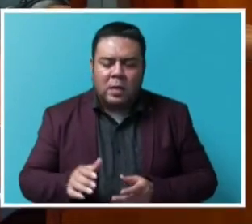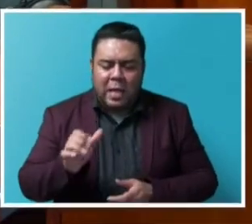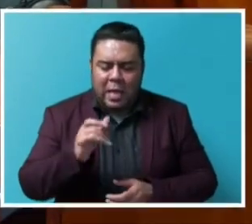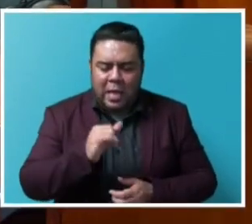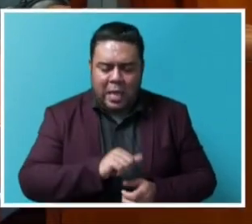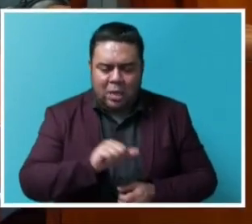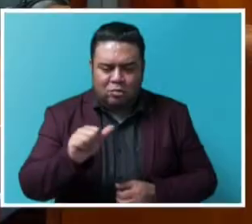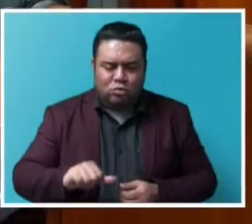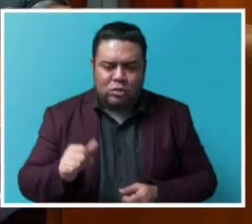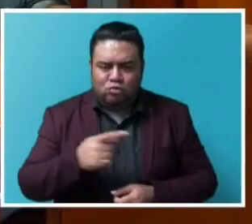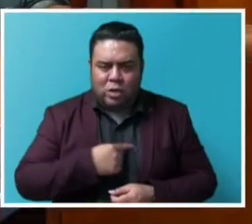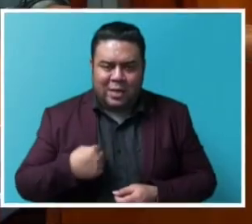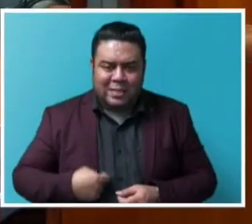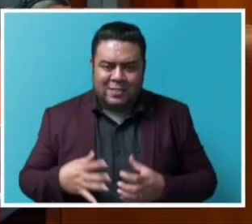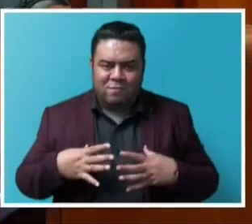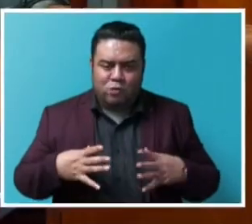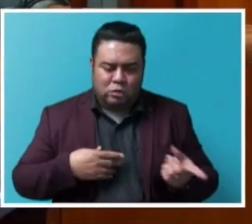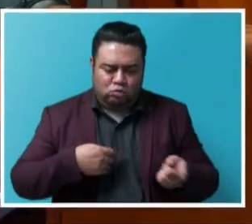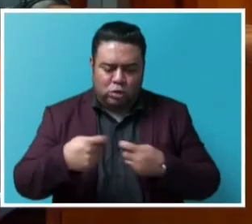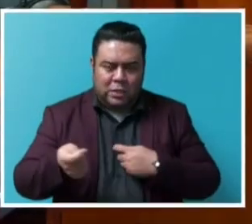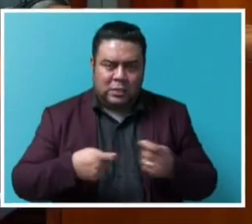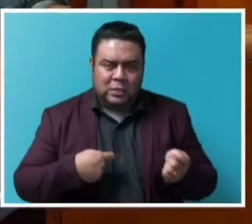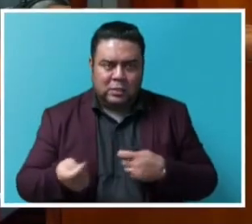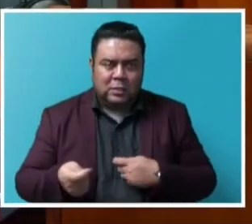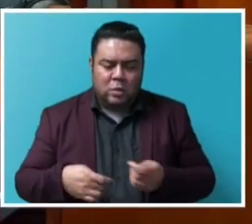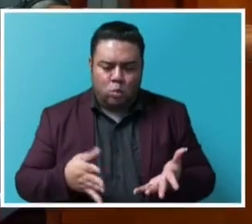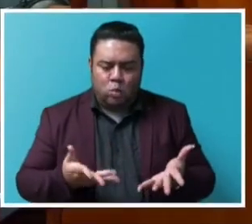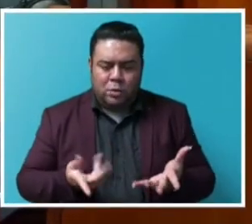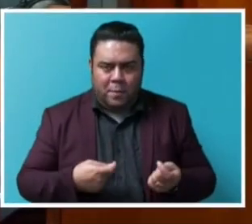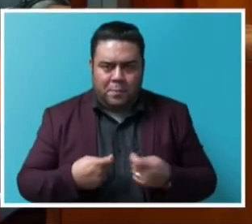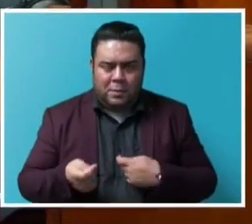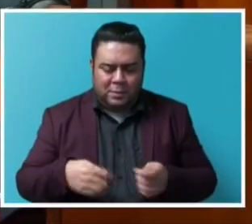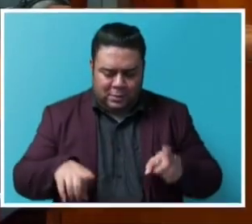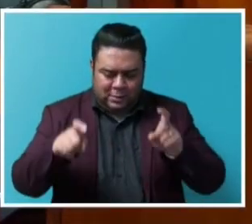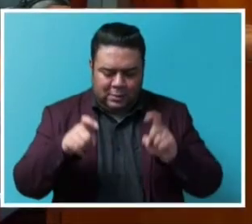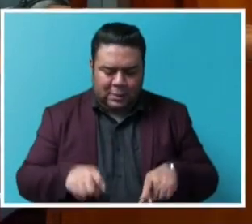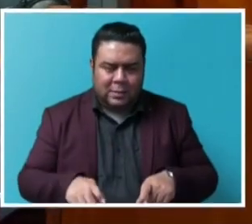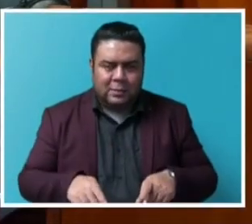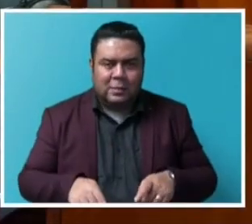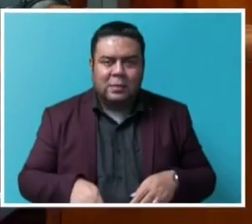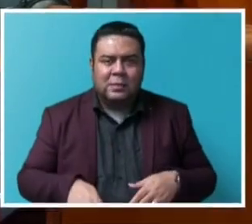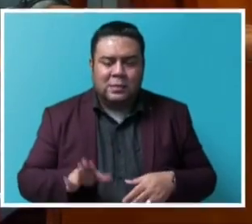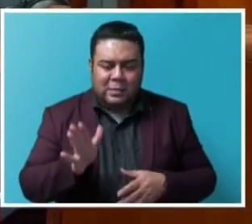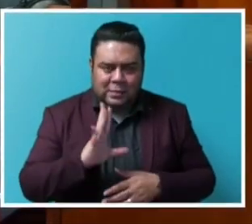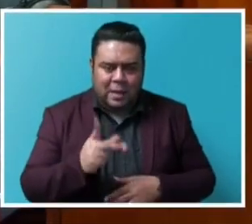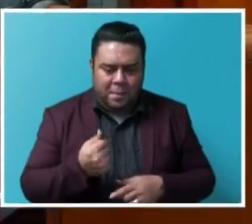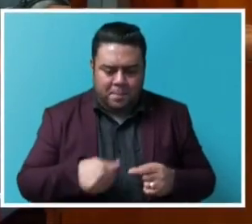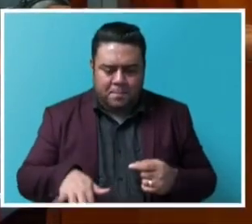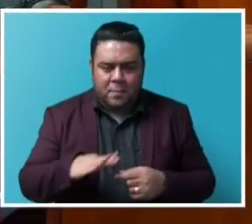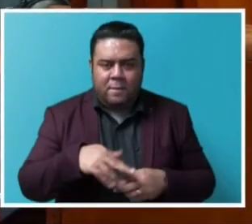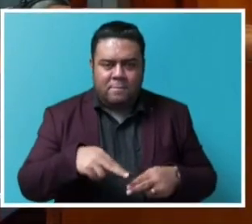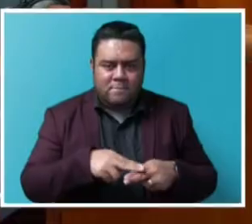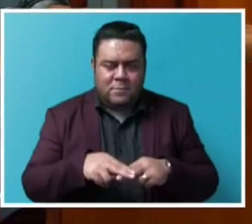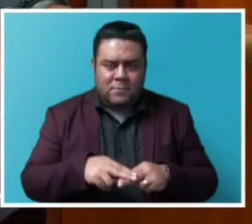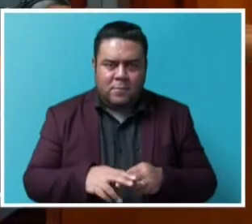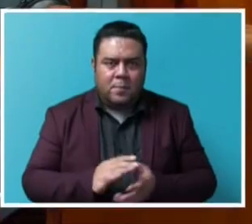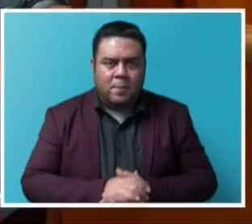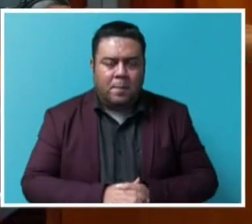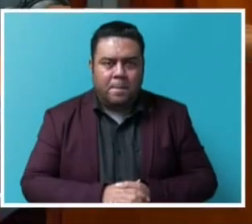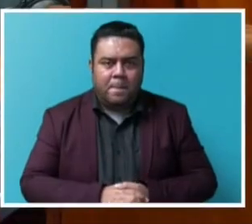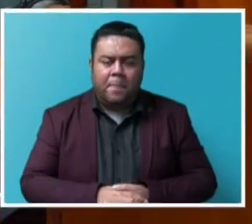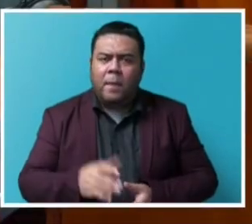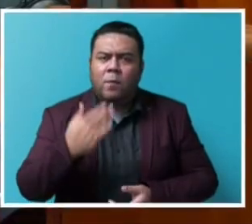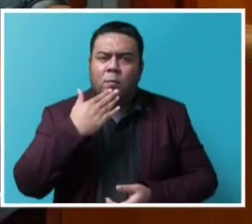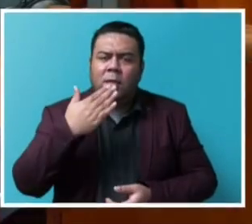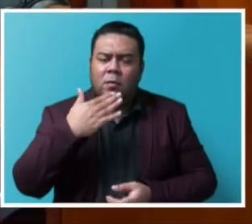traders who came and traded, bartered, and settled in some areas of these islands. We thank the